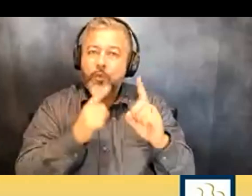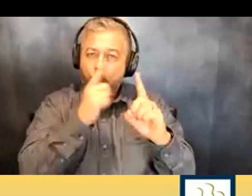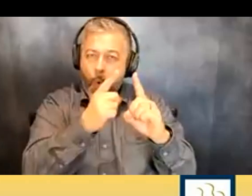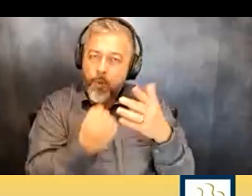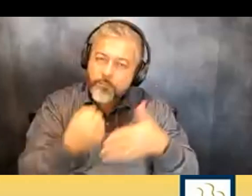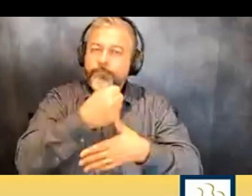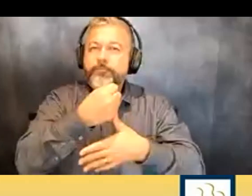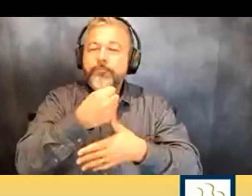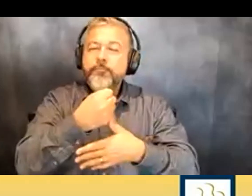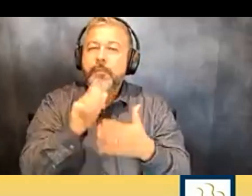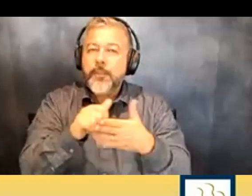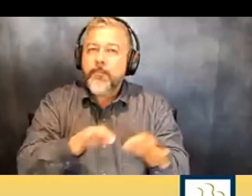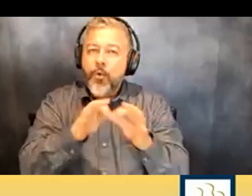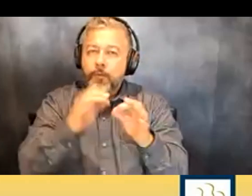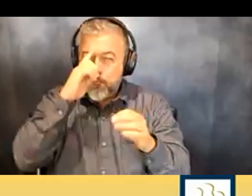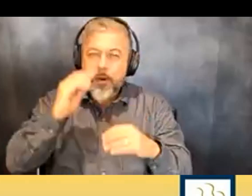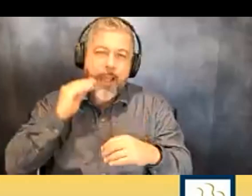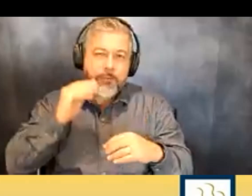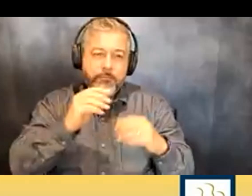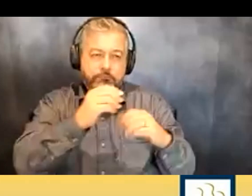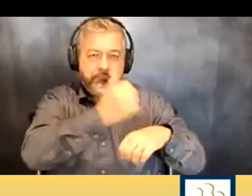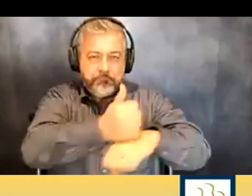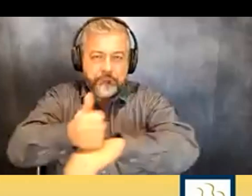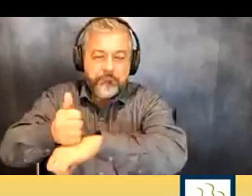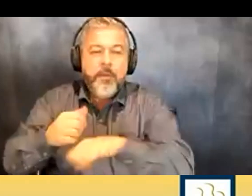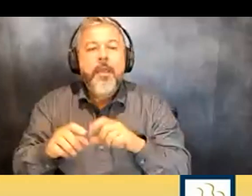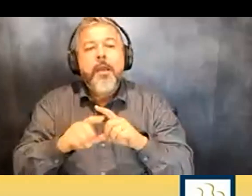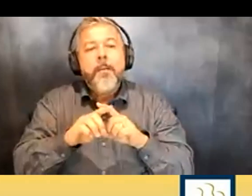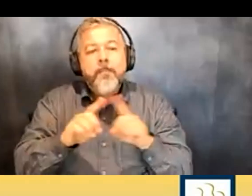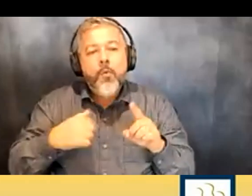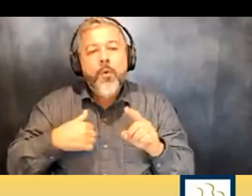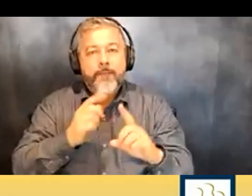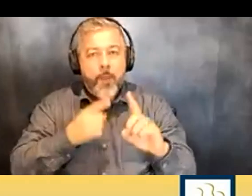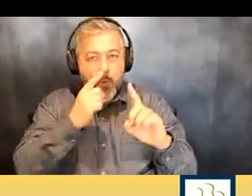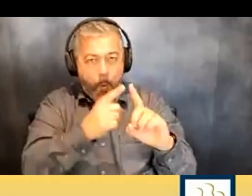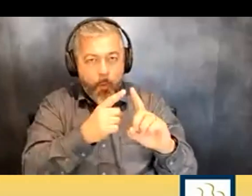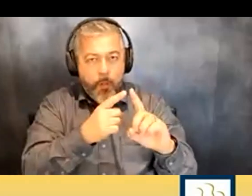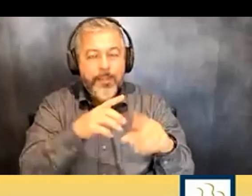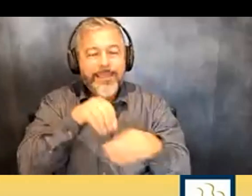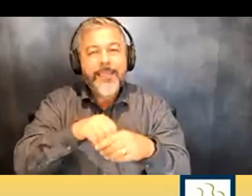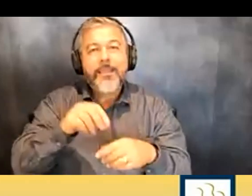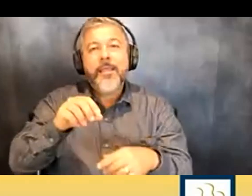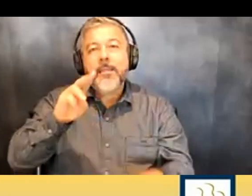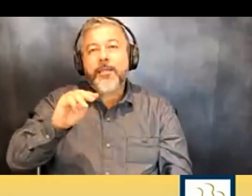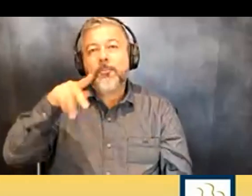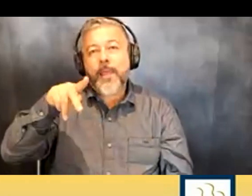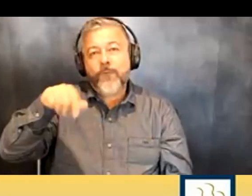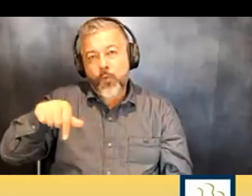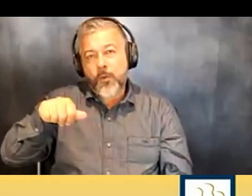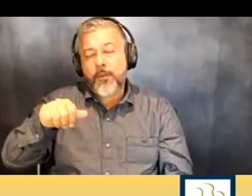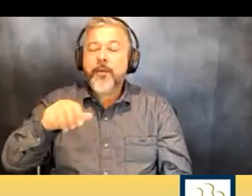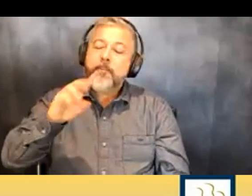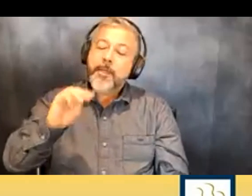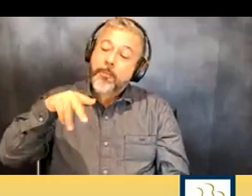important it is. But we also know that there is a goal within the master plan to end homelessness for